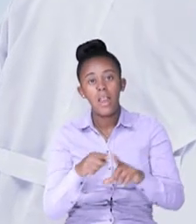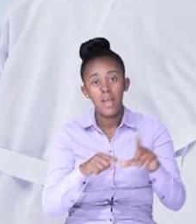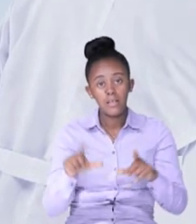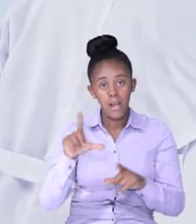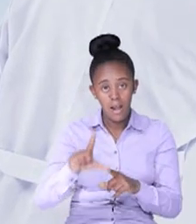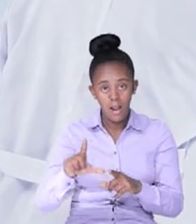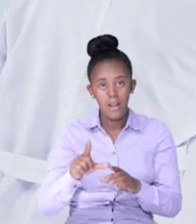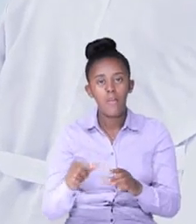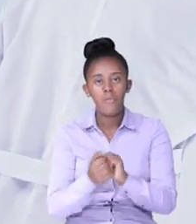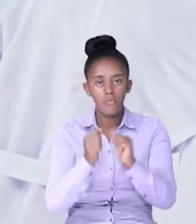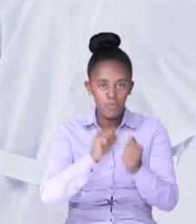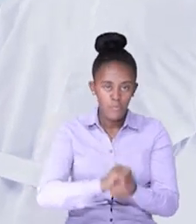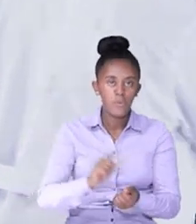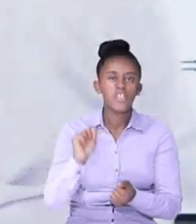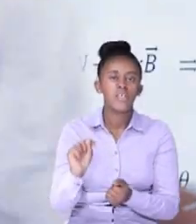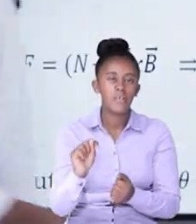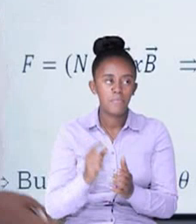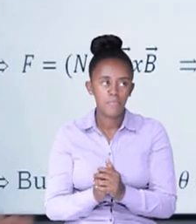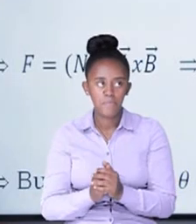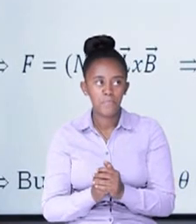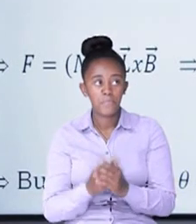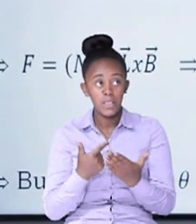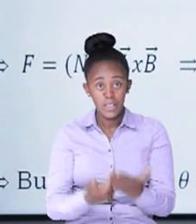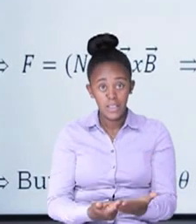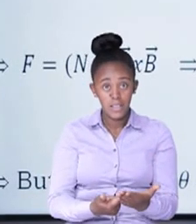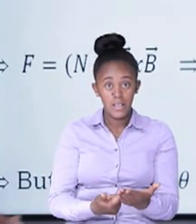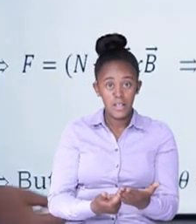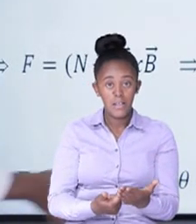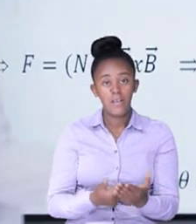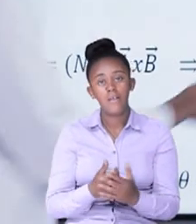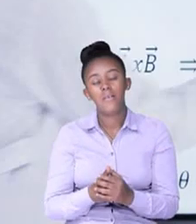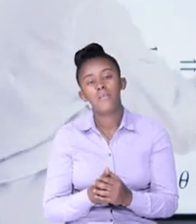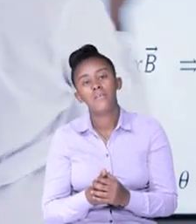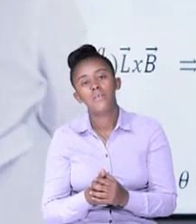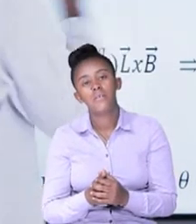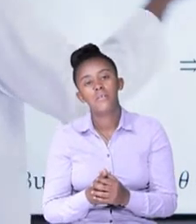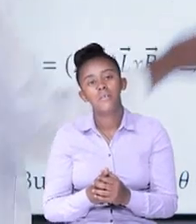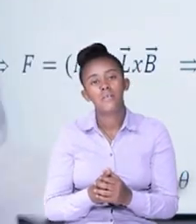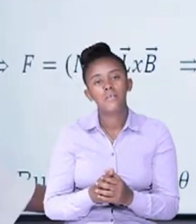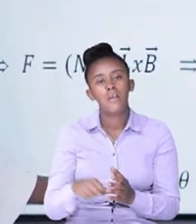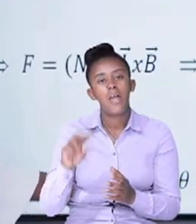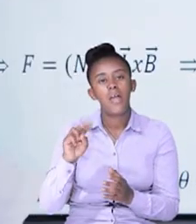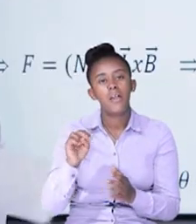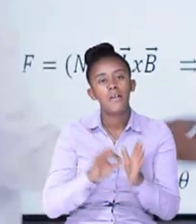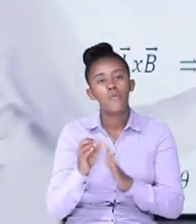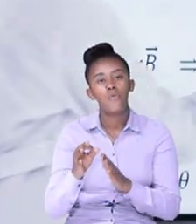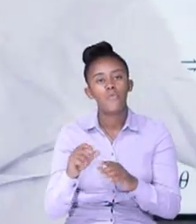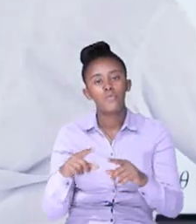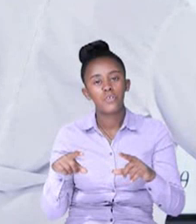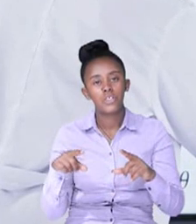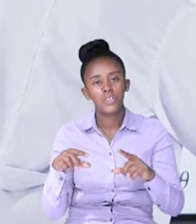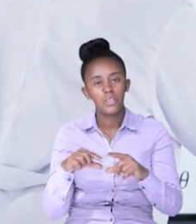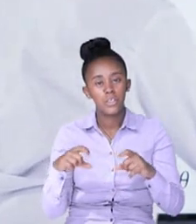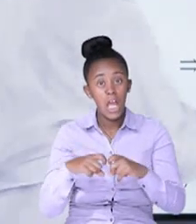L over change in t or t. This is velocity. This is velocity. Here we have n number of charges.